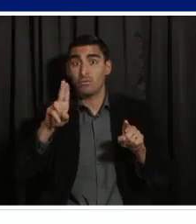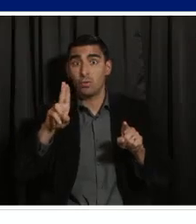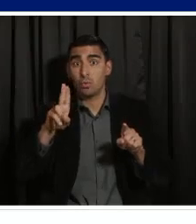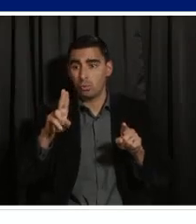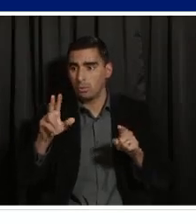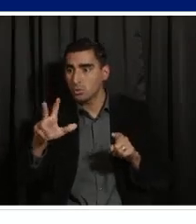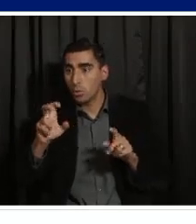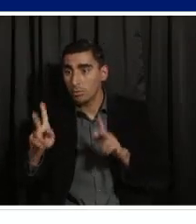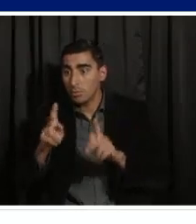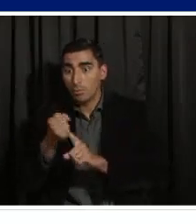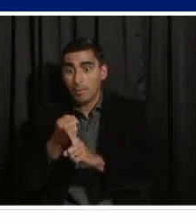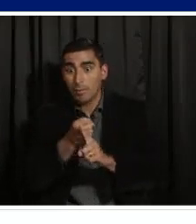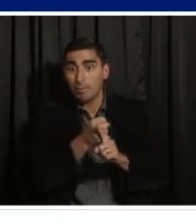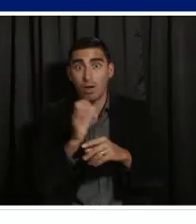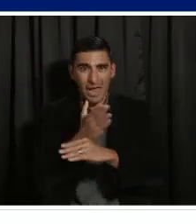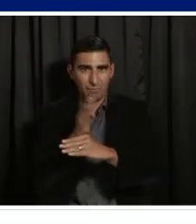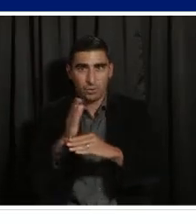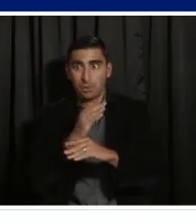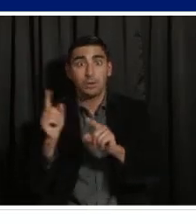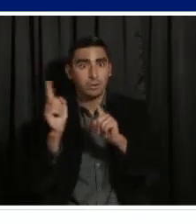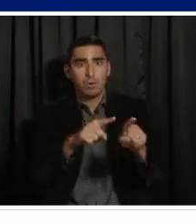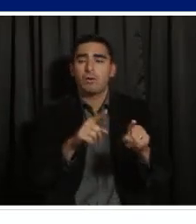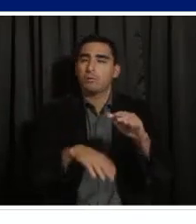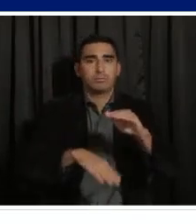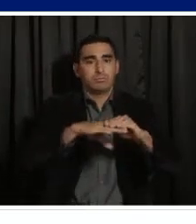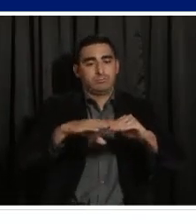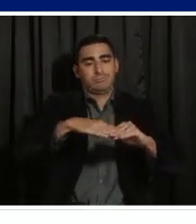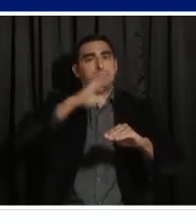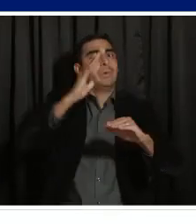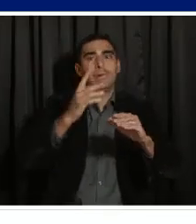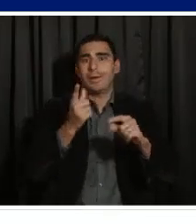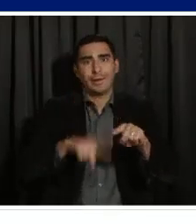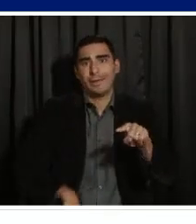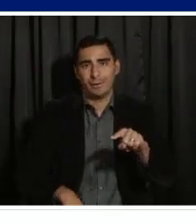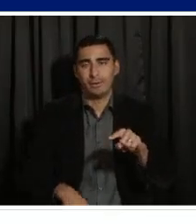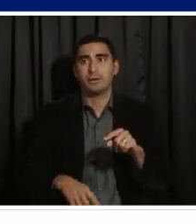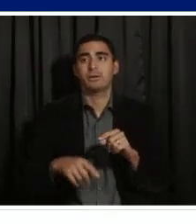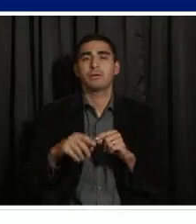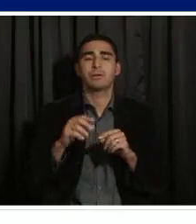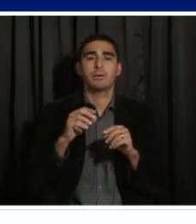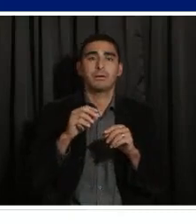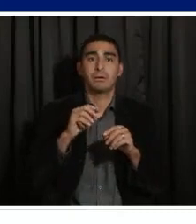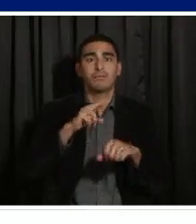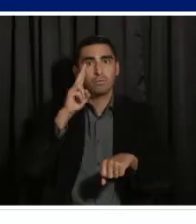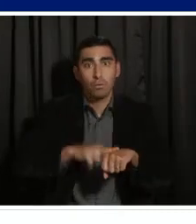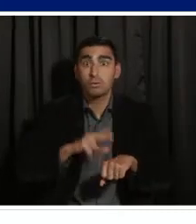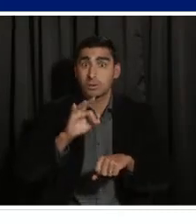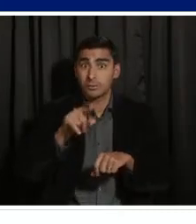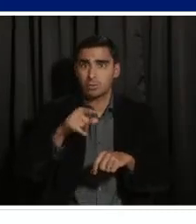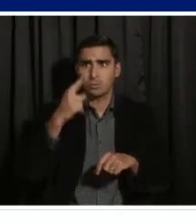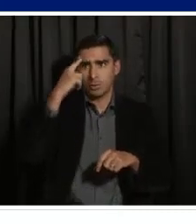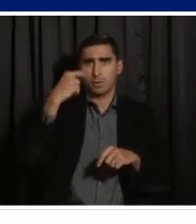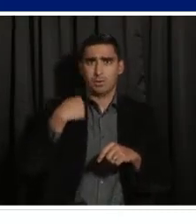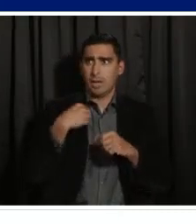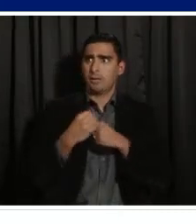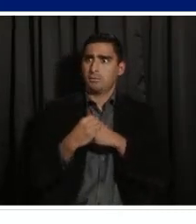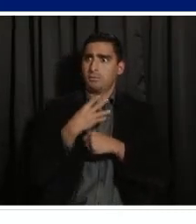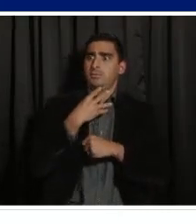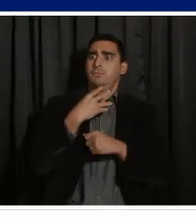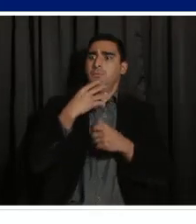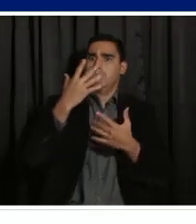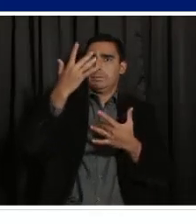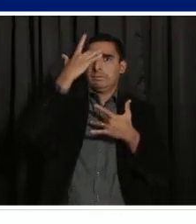So get your booster shot, get your flu shot if you've been vaccinated. Of course, get tested if you think you've been exposed to prevent it